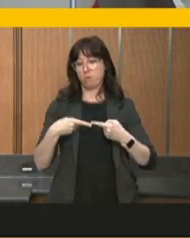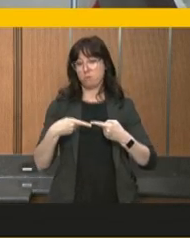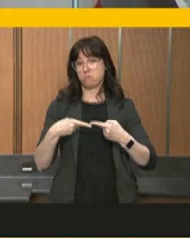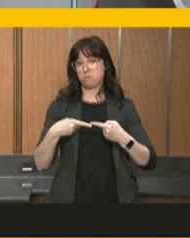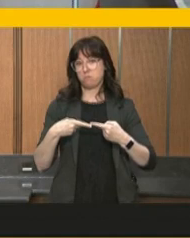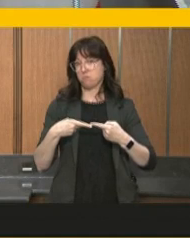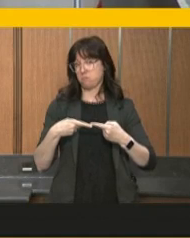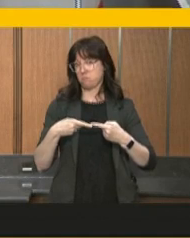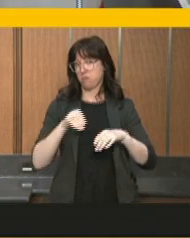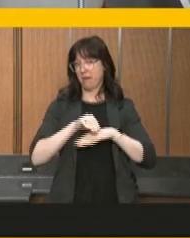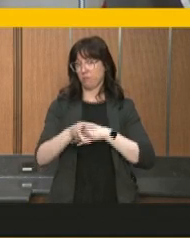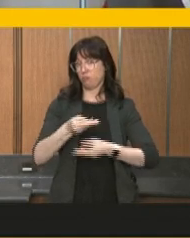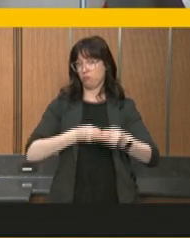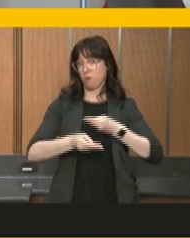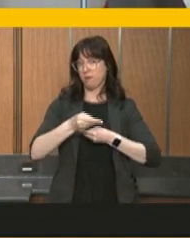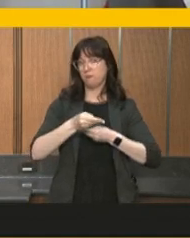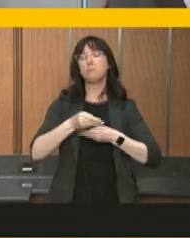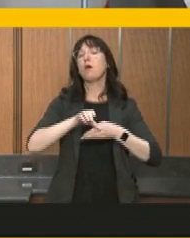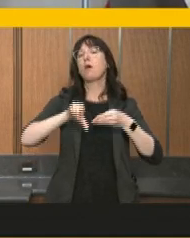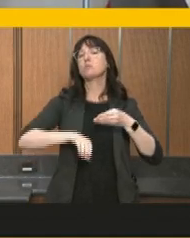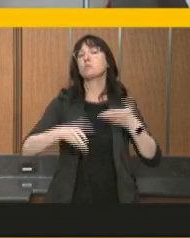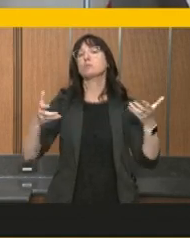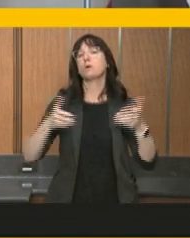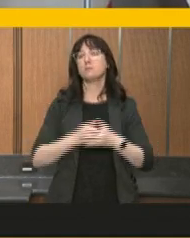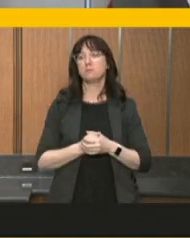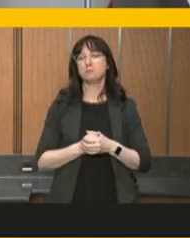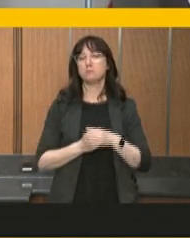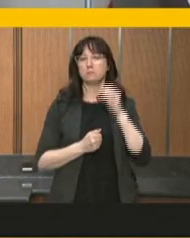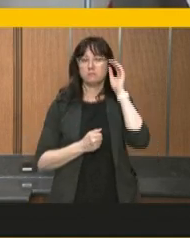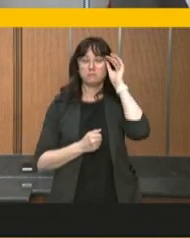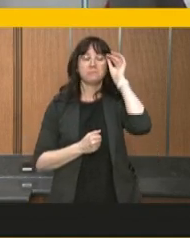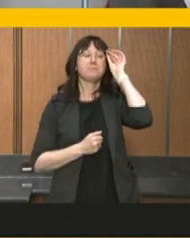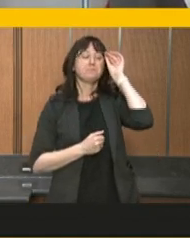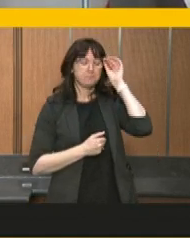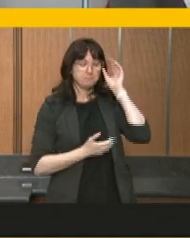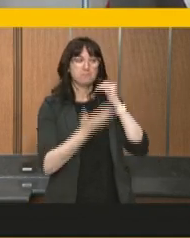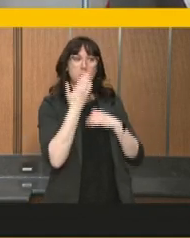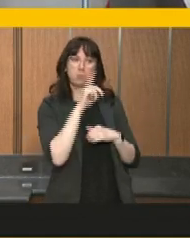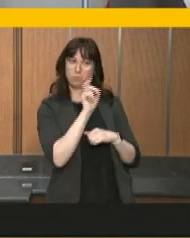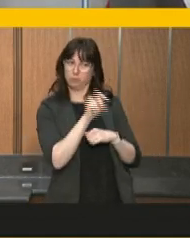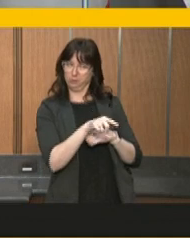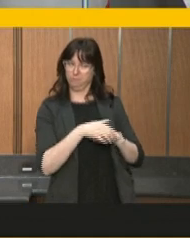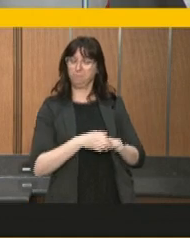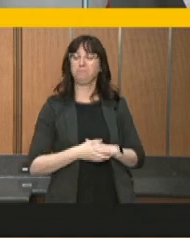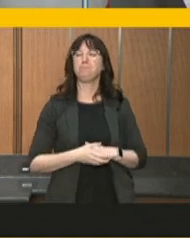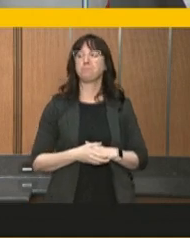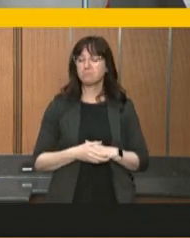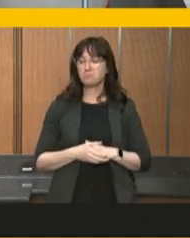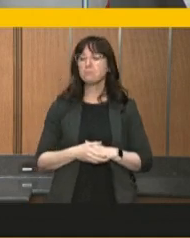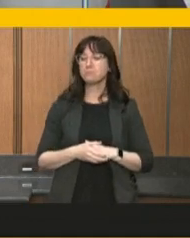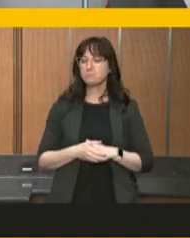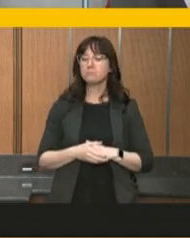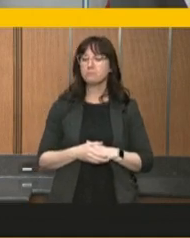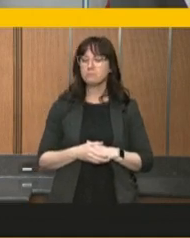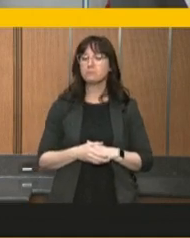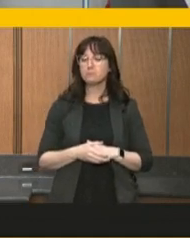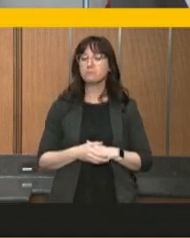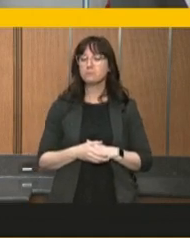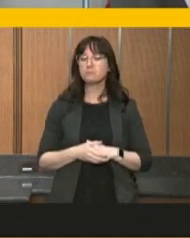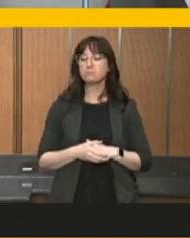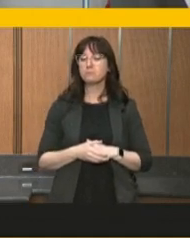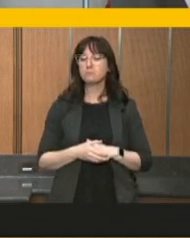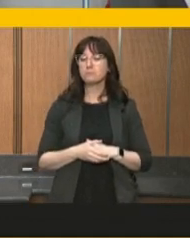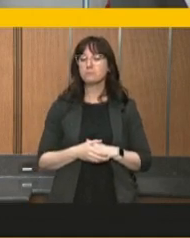consequences? So it's a great question. And we, a reason